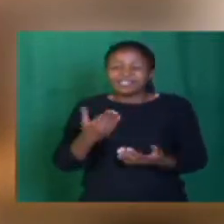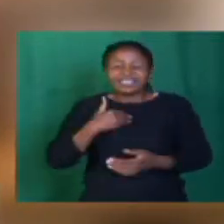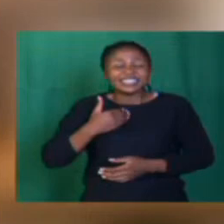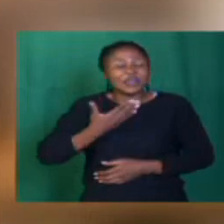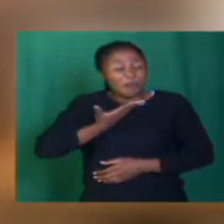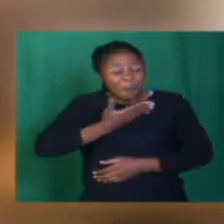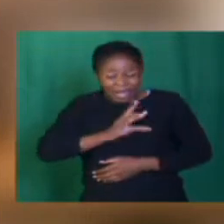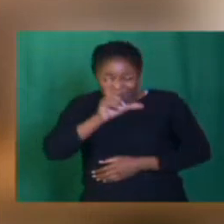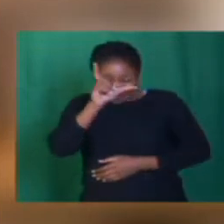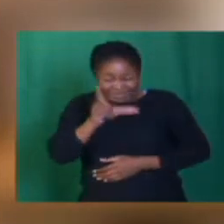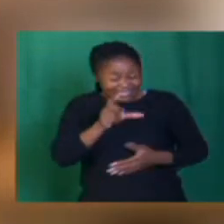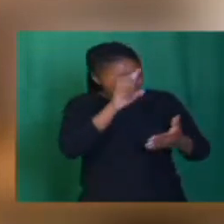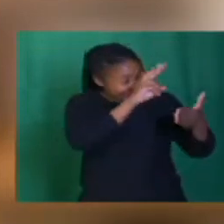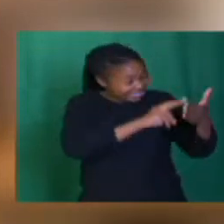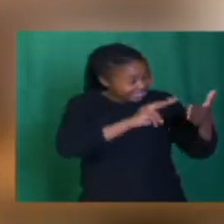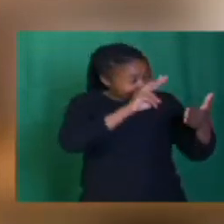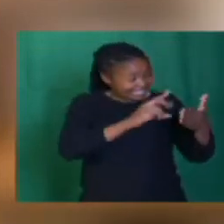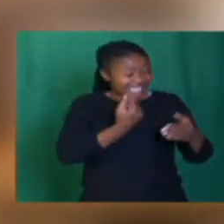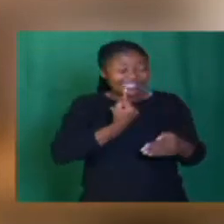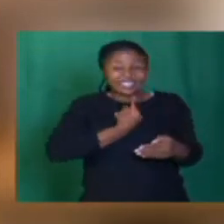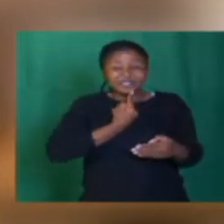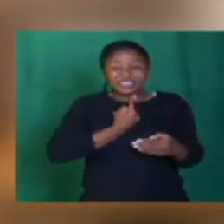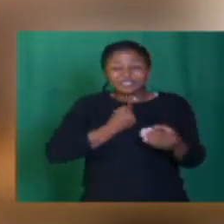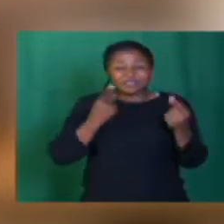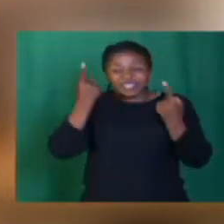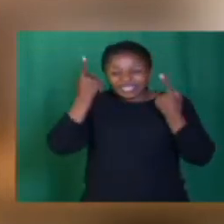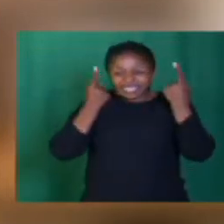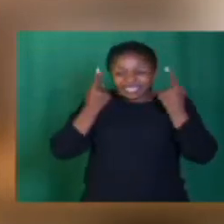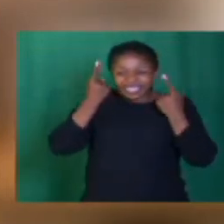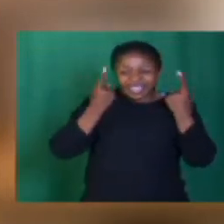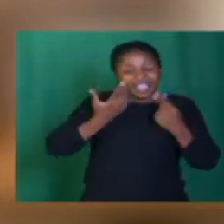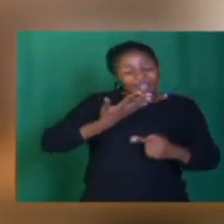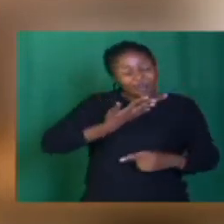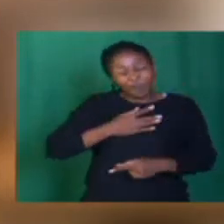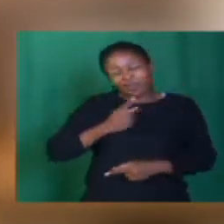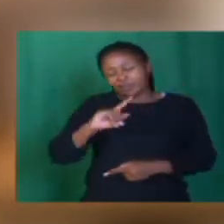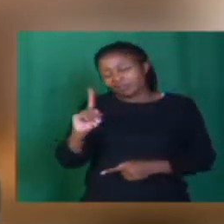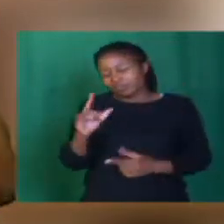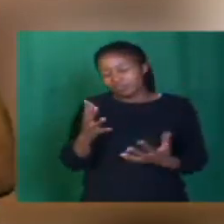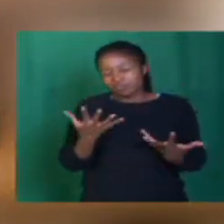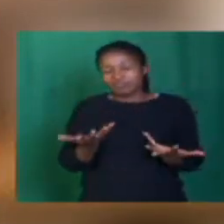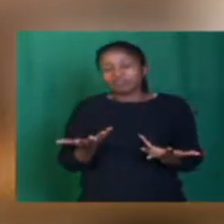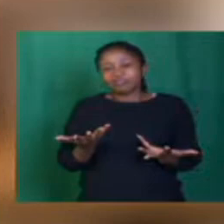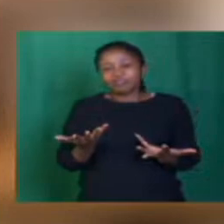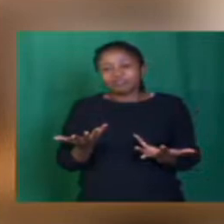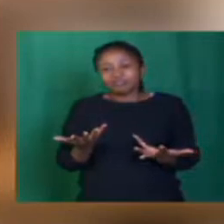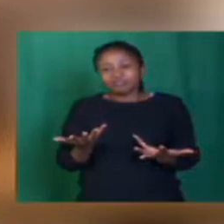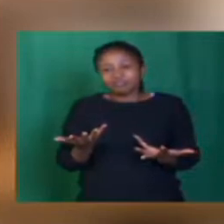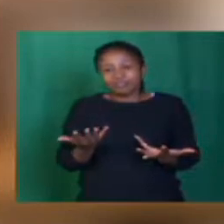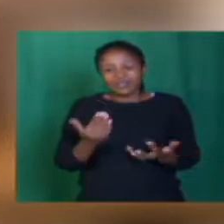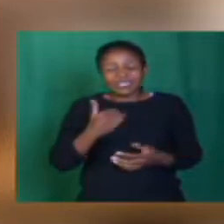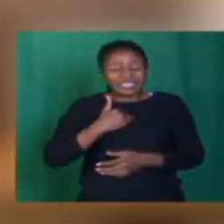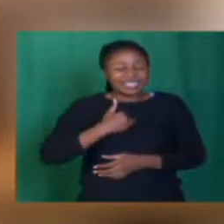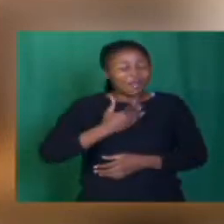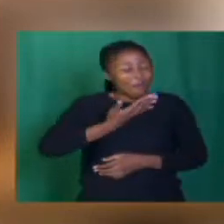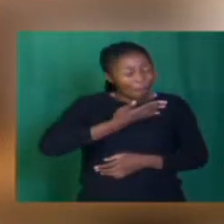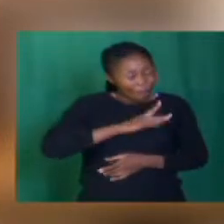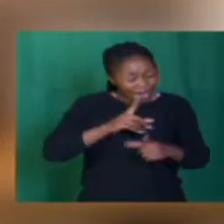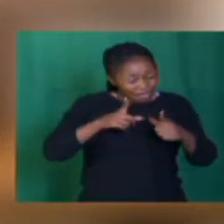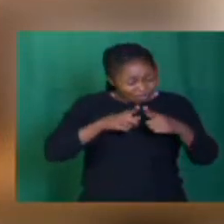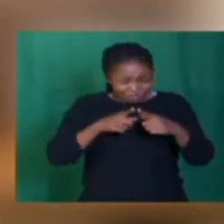to decide. So what do I say in the conclusion without being so committal in what I